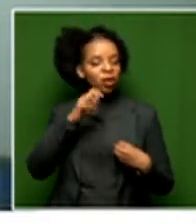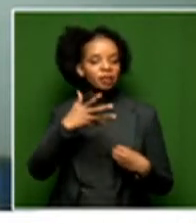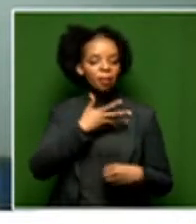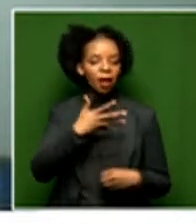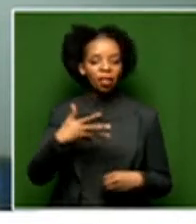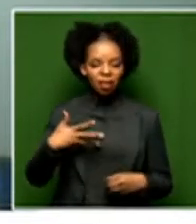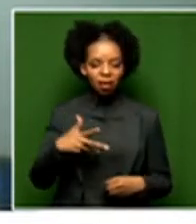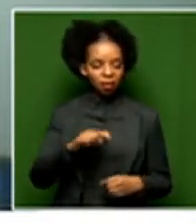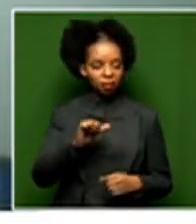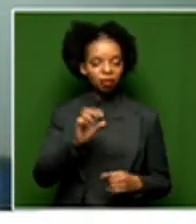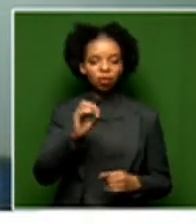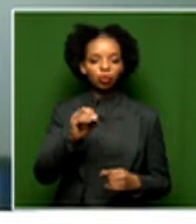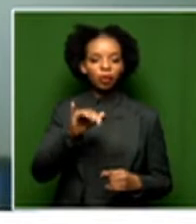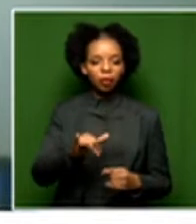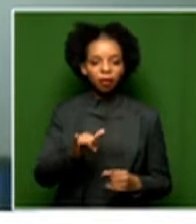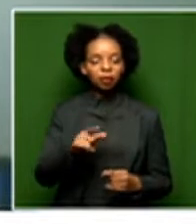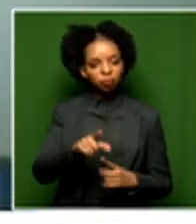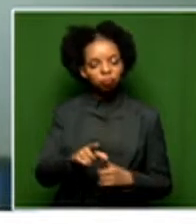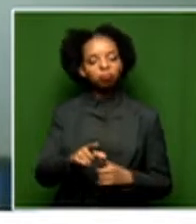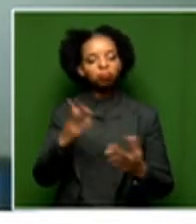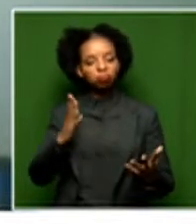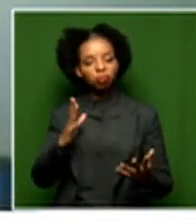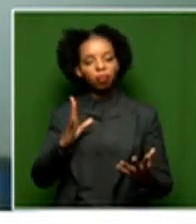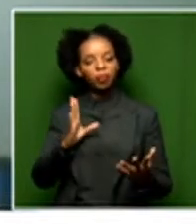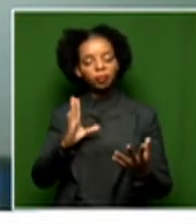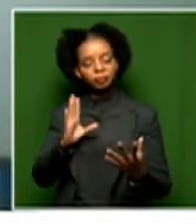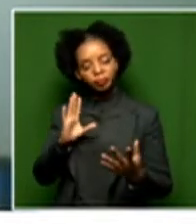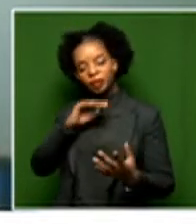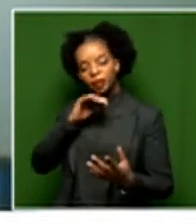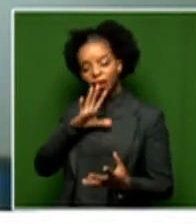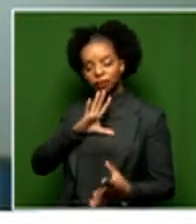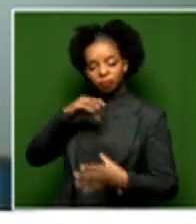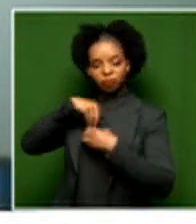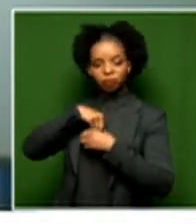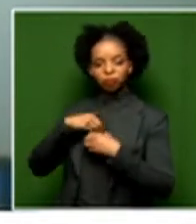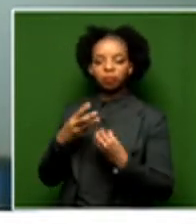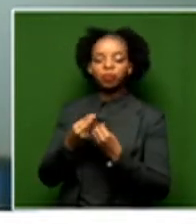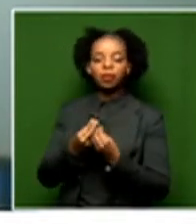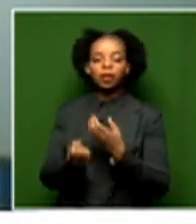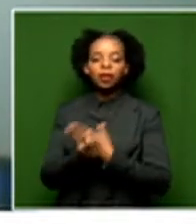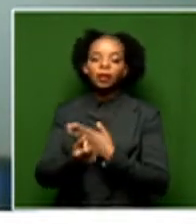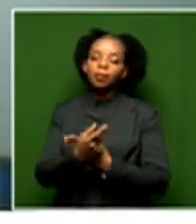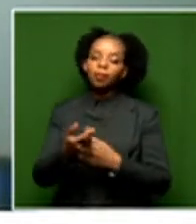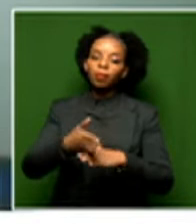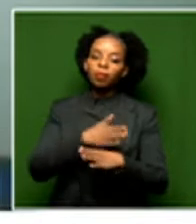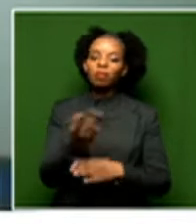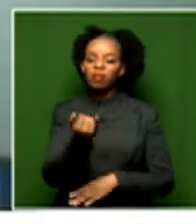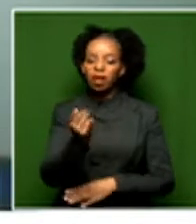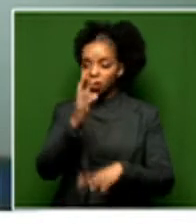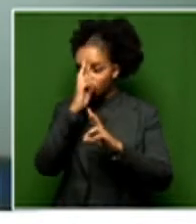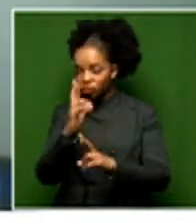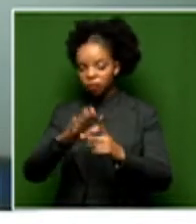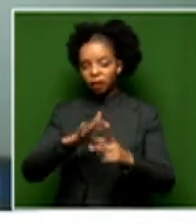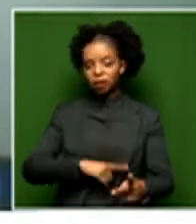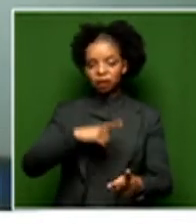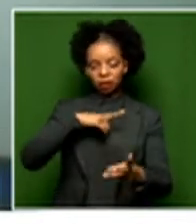that it triggers the values that they have been instilled, such as respect, dignity, ubuntu. So